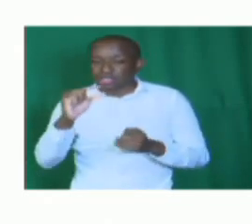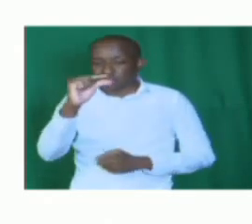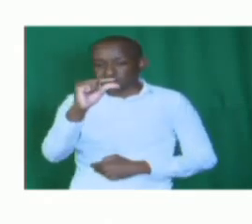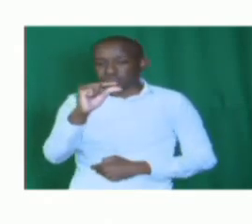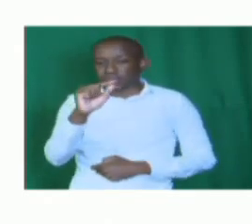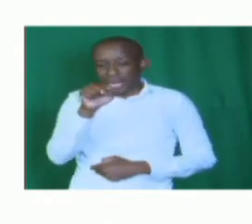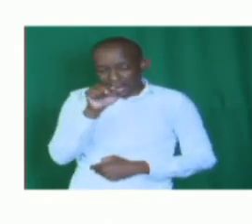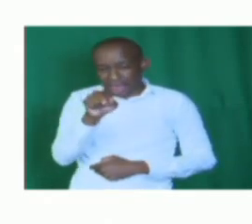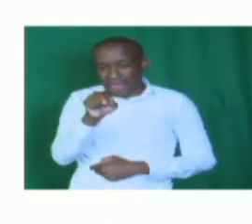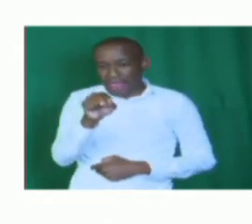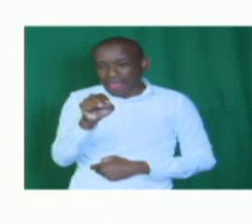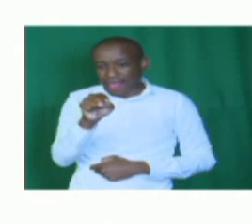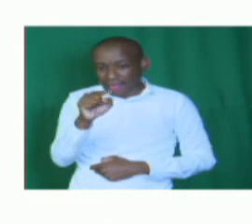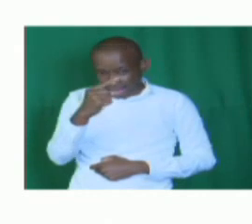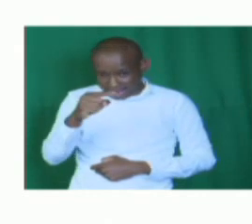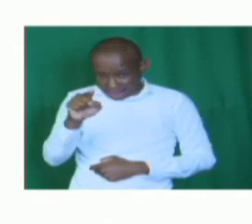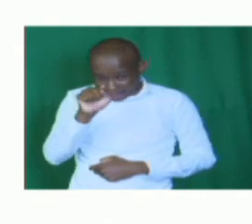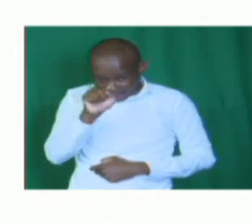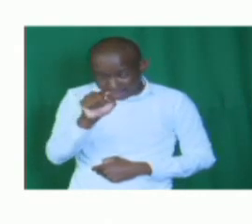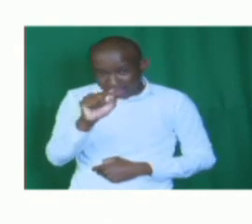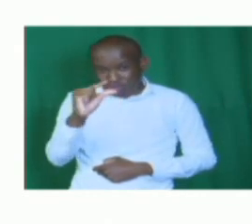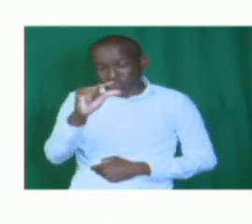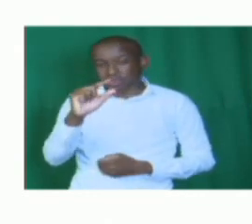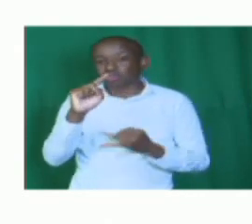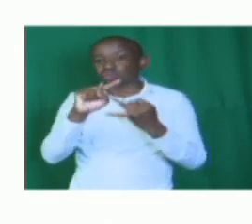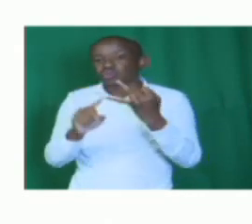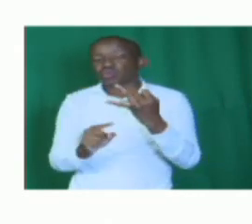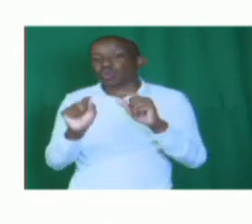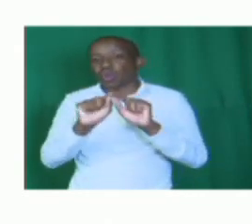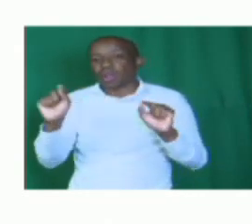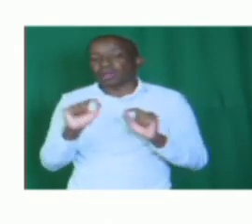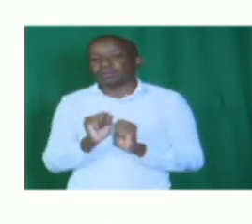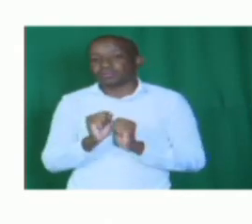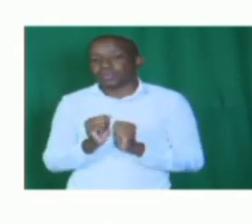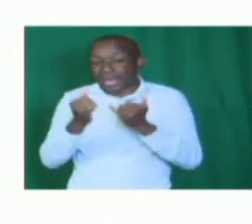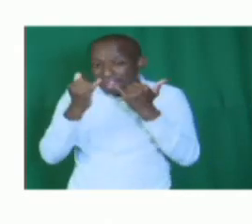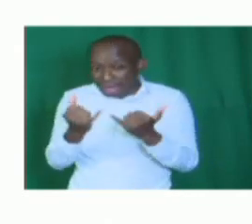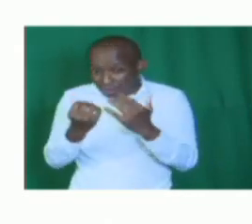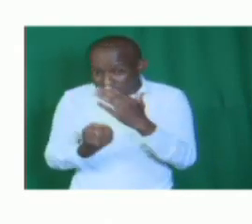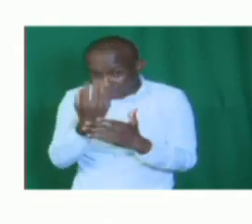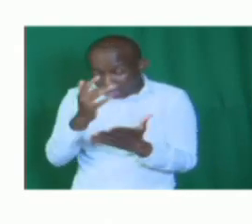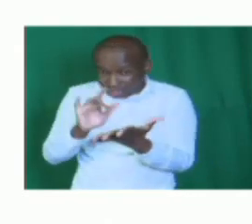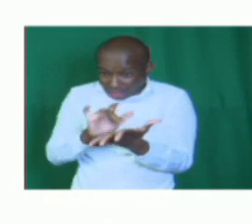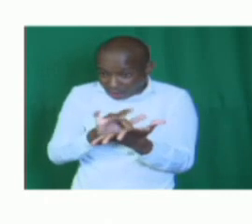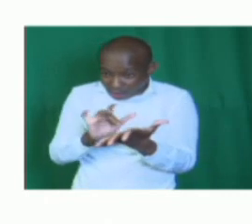is that one. We are going to start off by calculating the